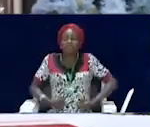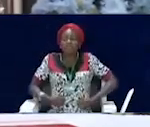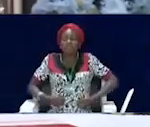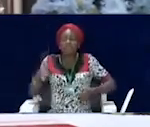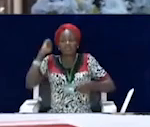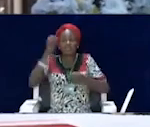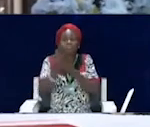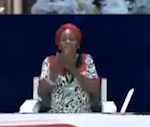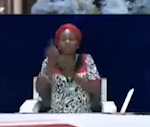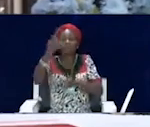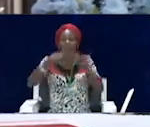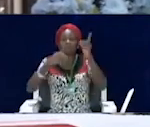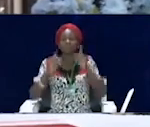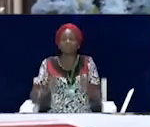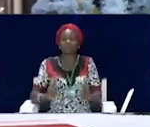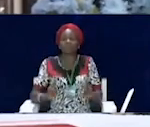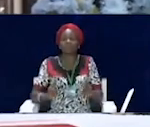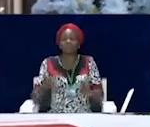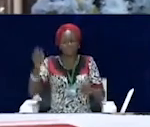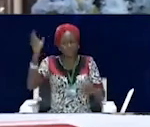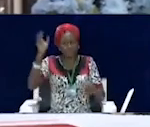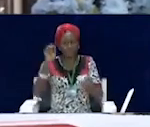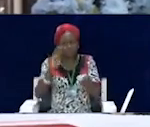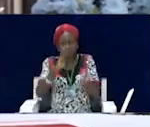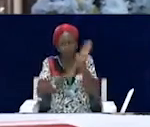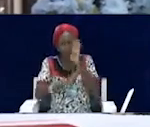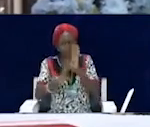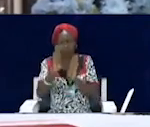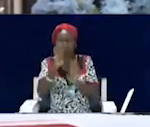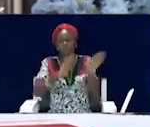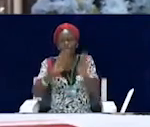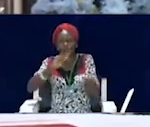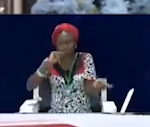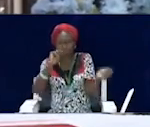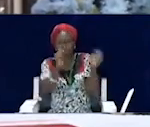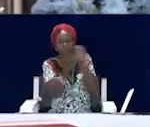were coming down, the battle turned.